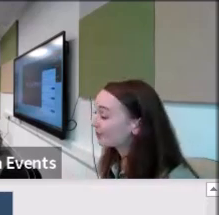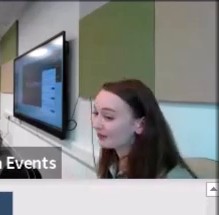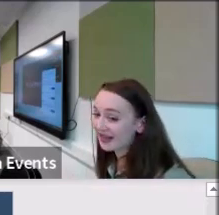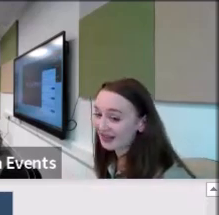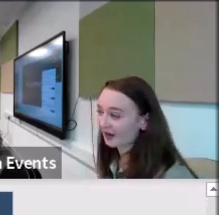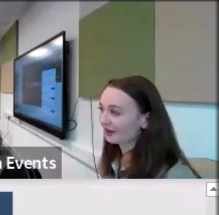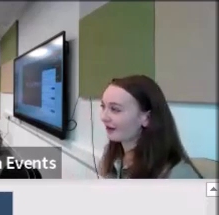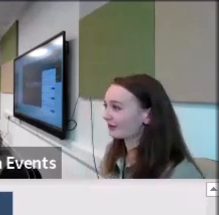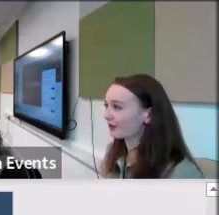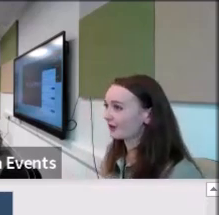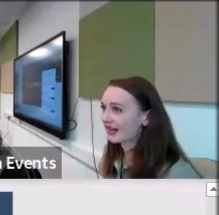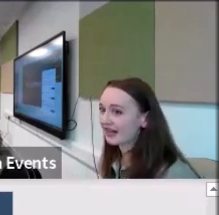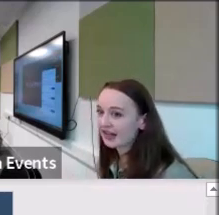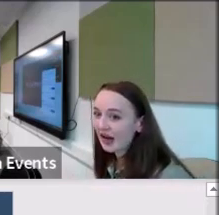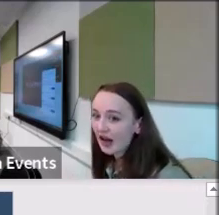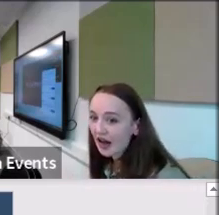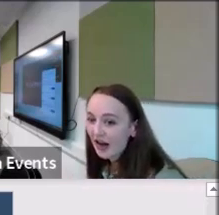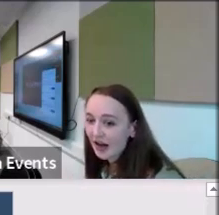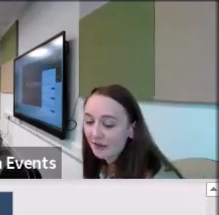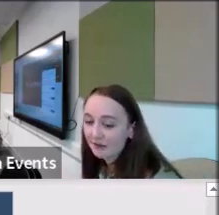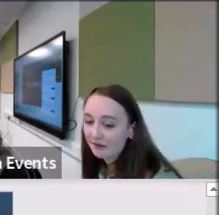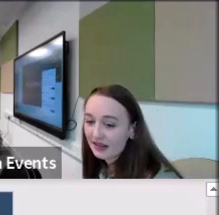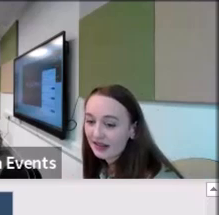That was a couple of years ago. That was a fun day.